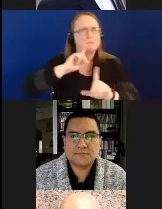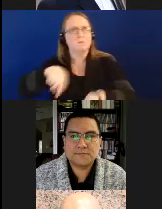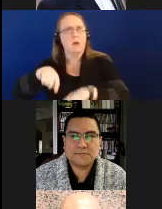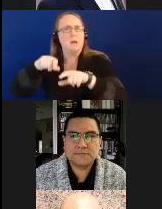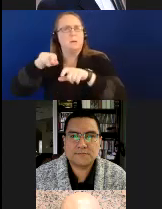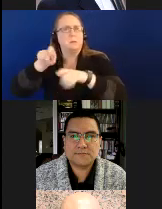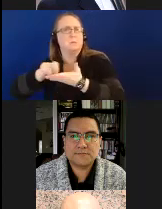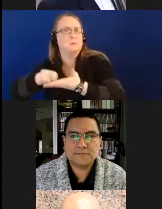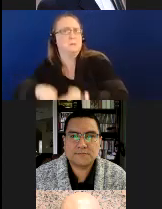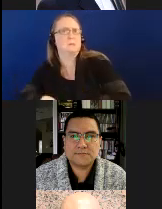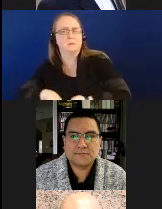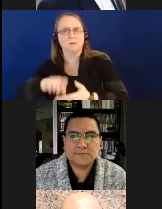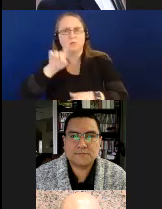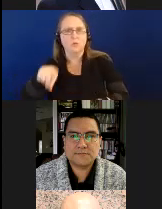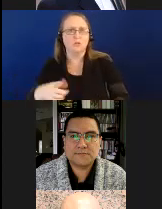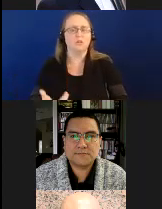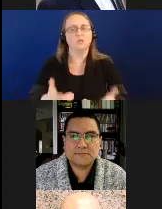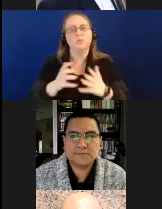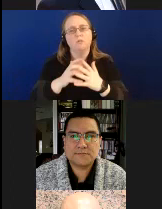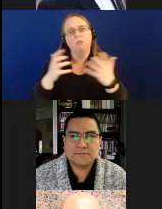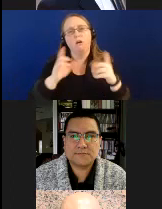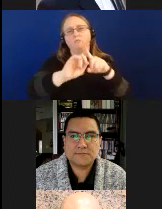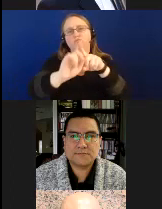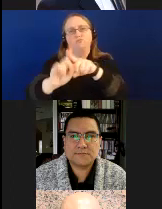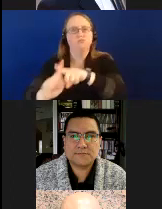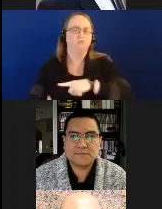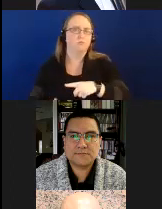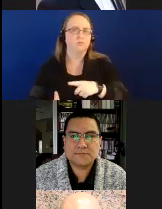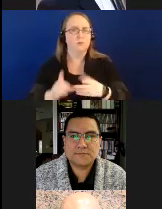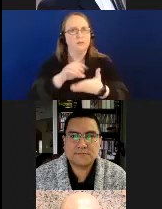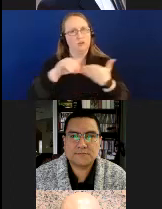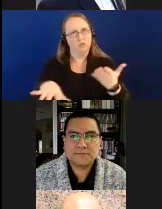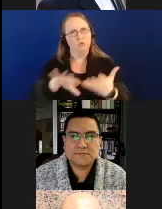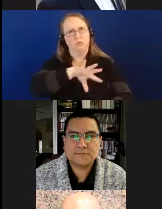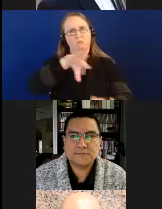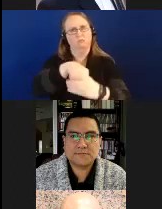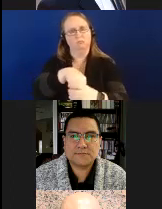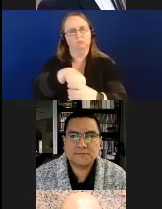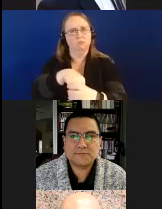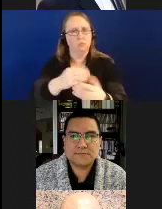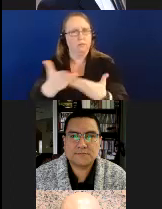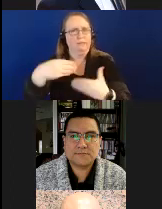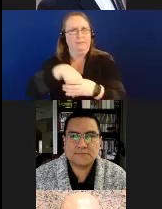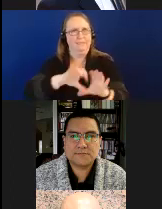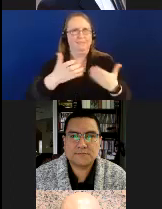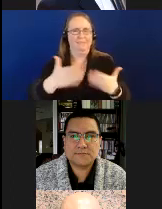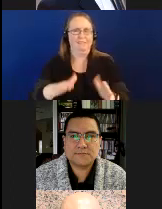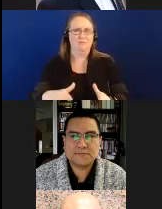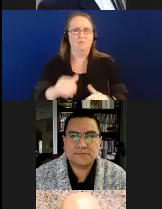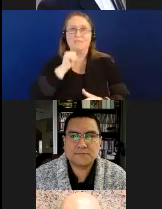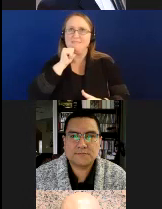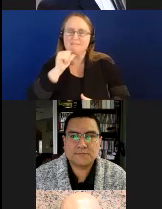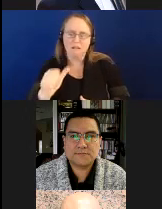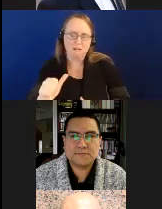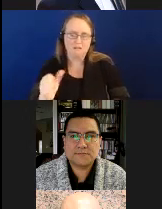an open-ended question. So there's a lot of different ways that students are engaging with material in the classroom that is not multiple